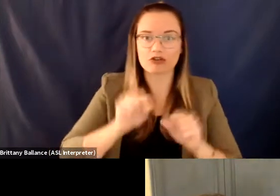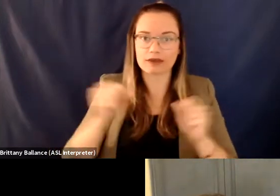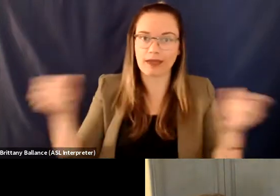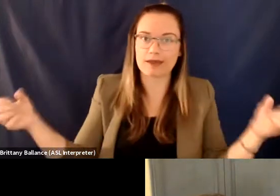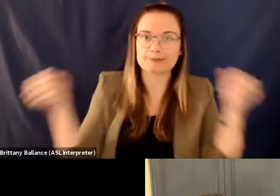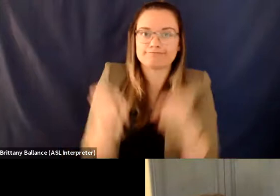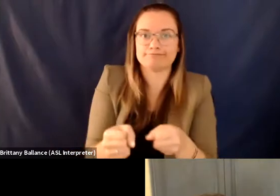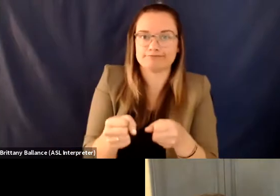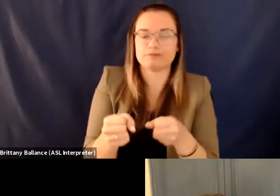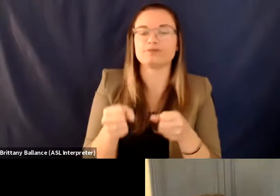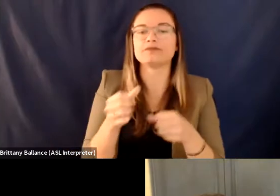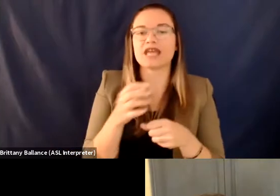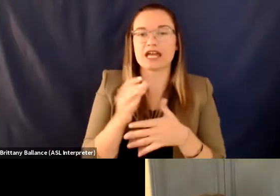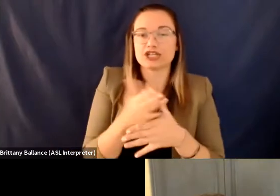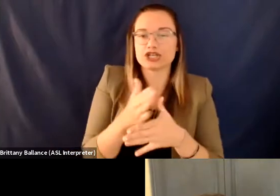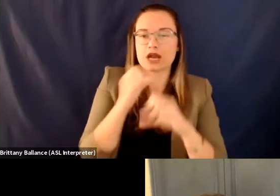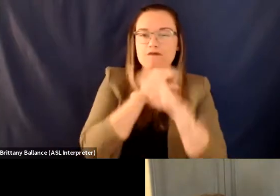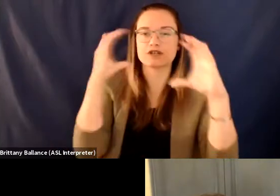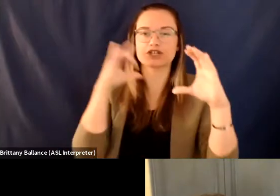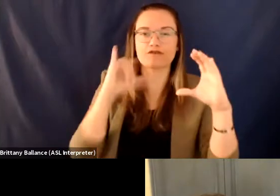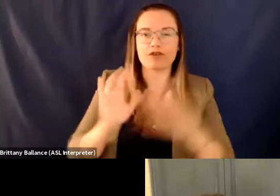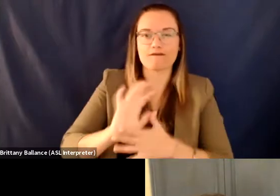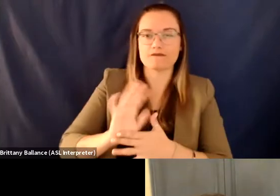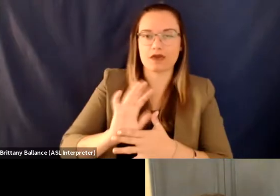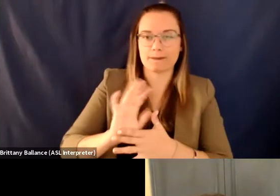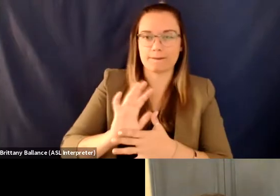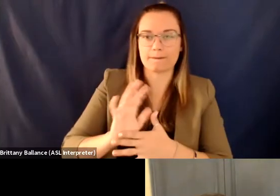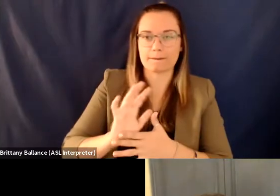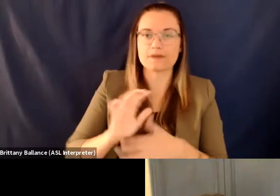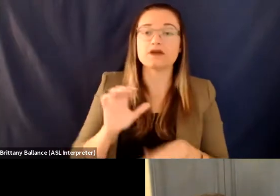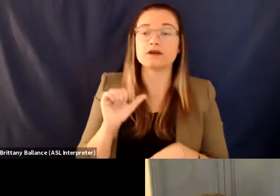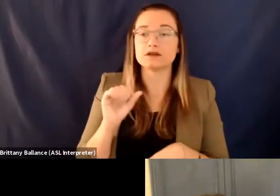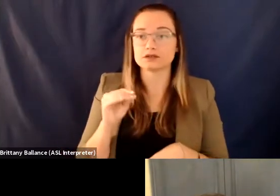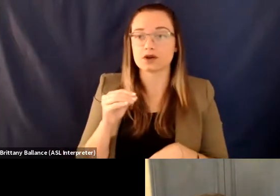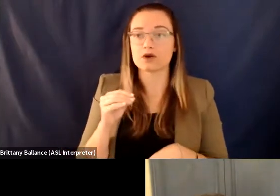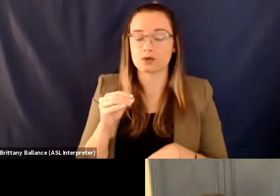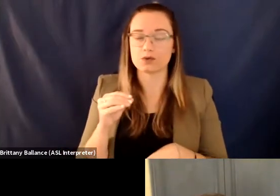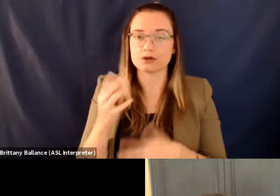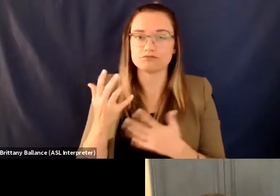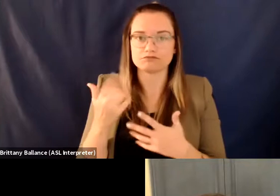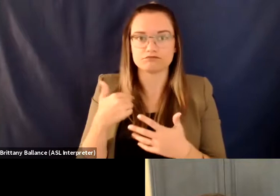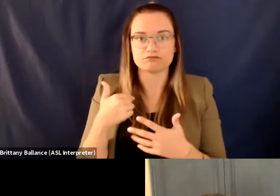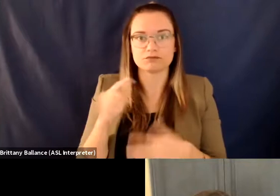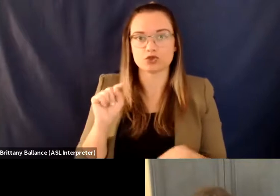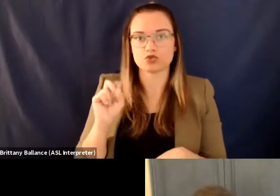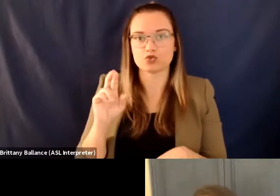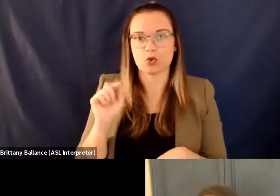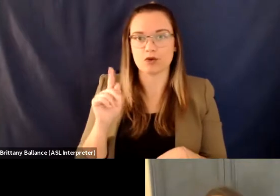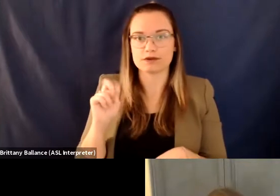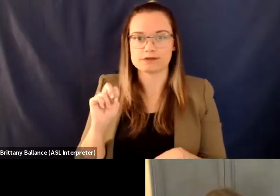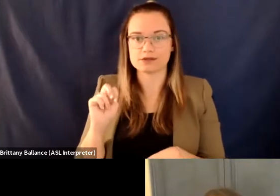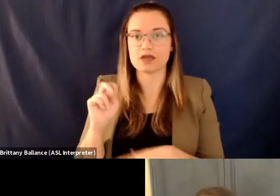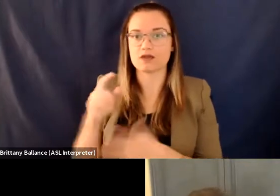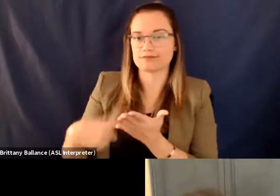of share the vision for this film. And that's what Torsten, who was somebody I had worked with, I hadn't worked with the others really, Torsten and I discussed